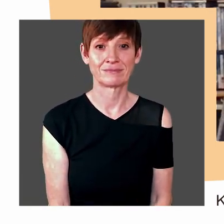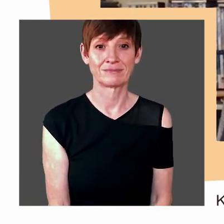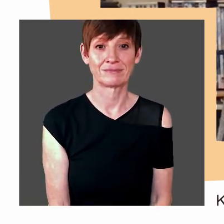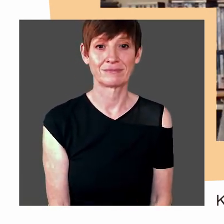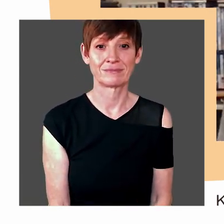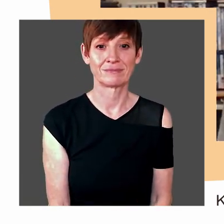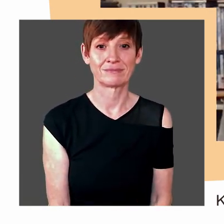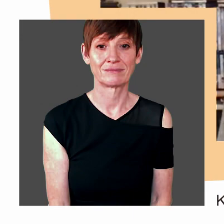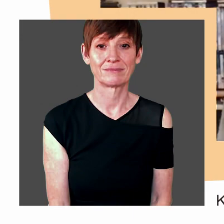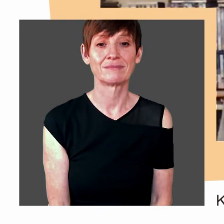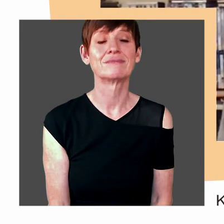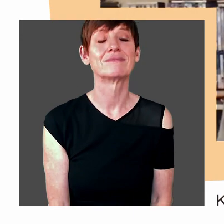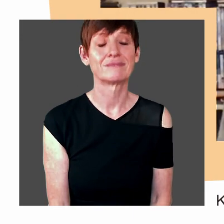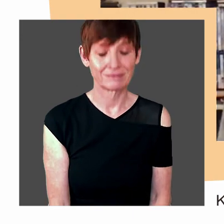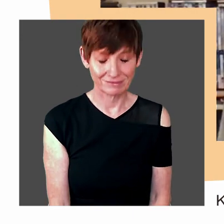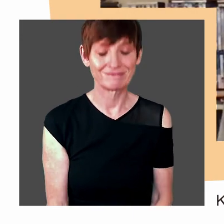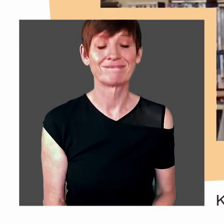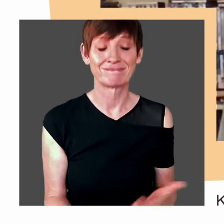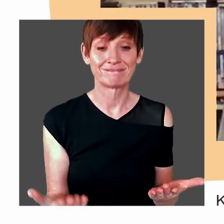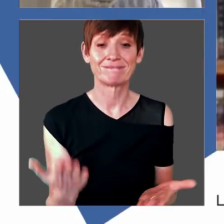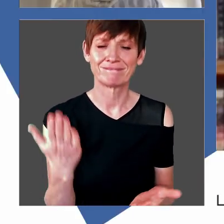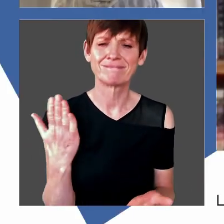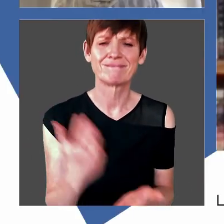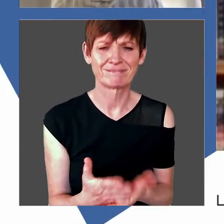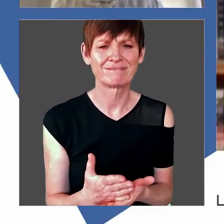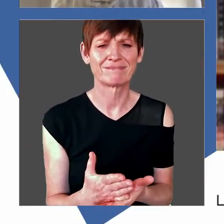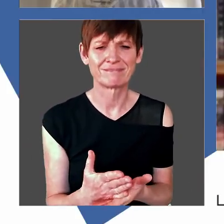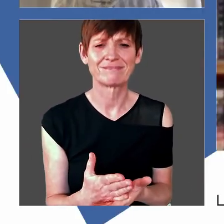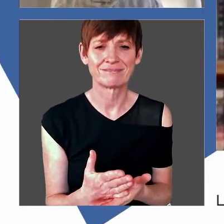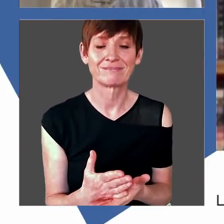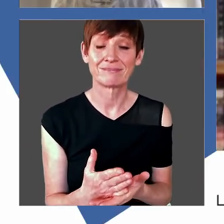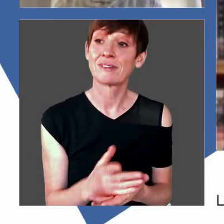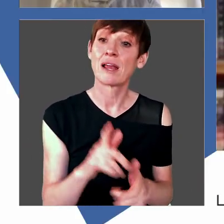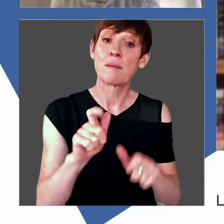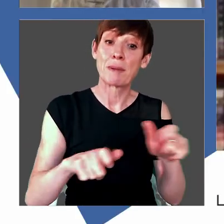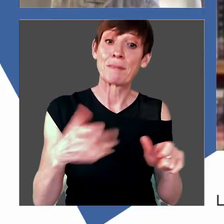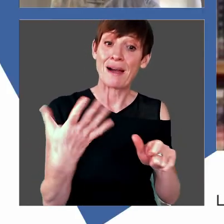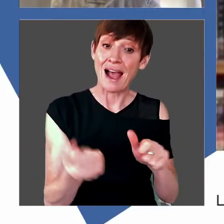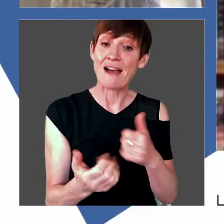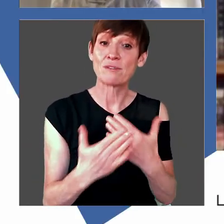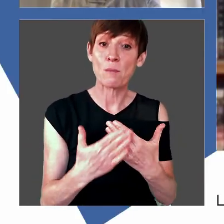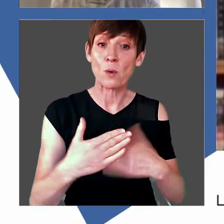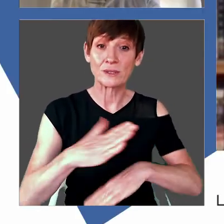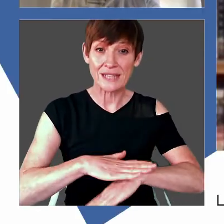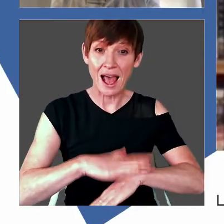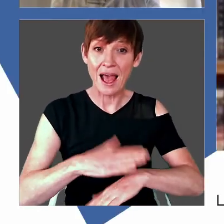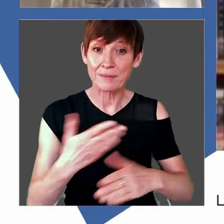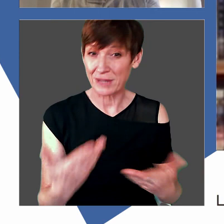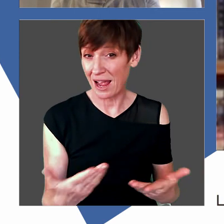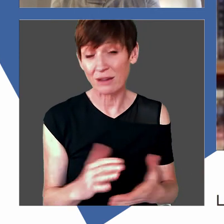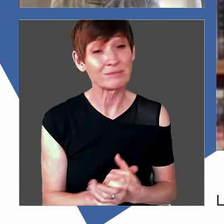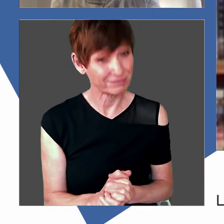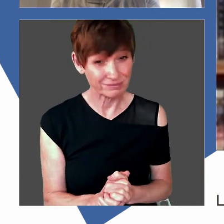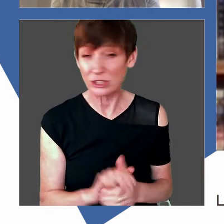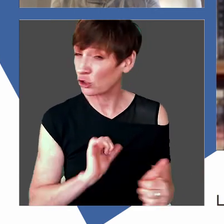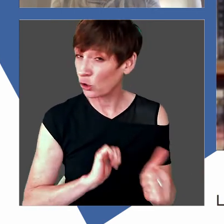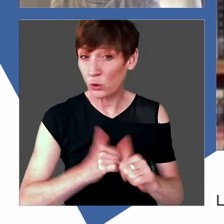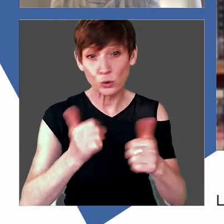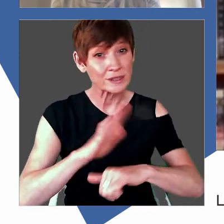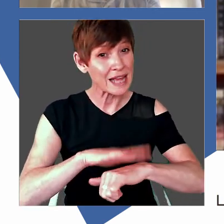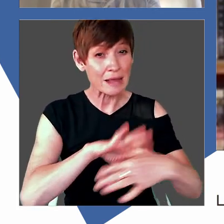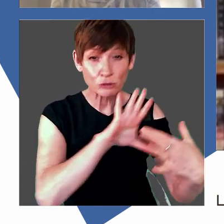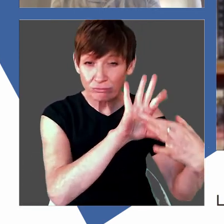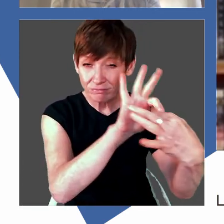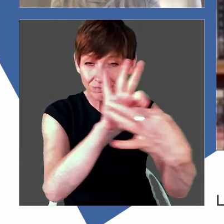I think there's something definitely just to follow on that point about people having more time now. I think it's never been a better time to reach out to people,